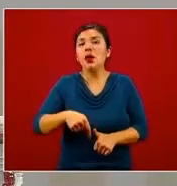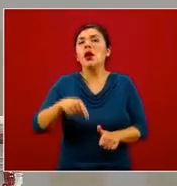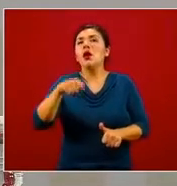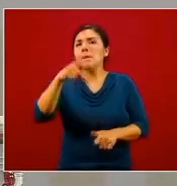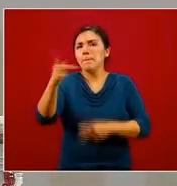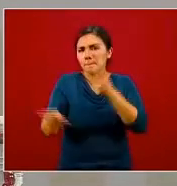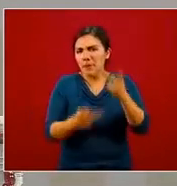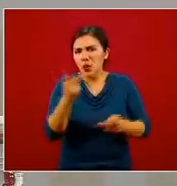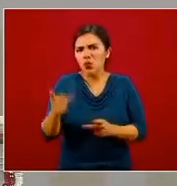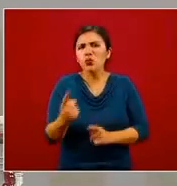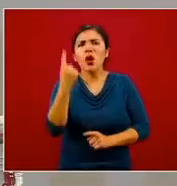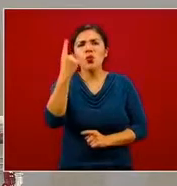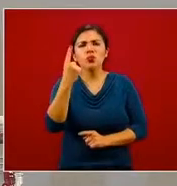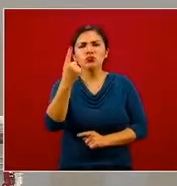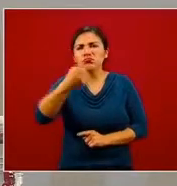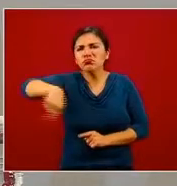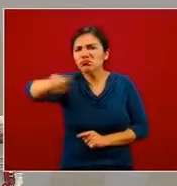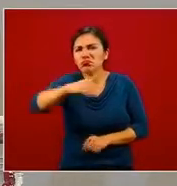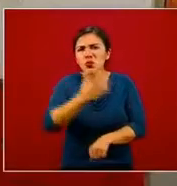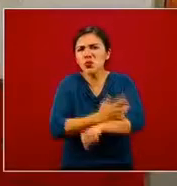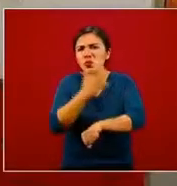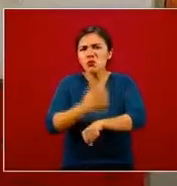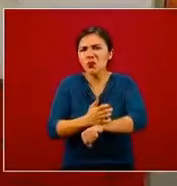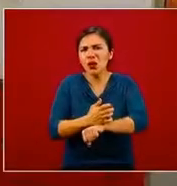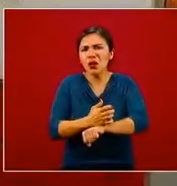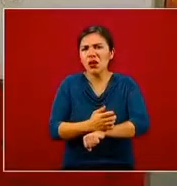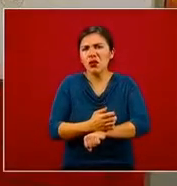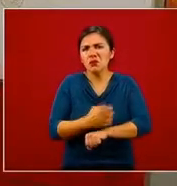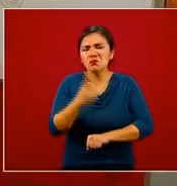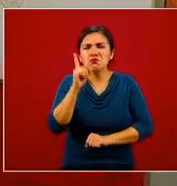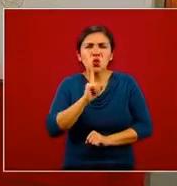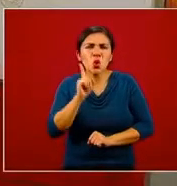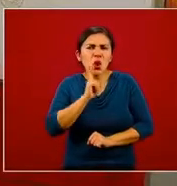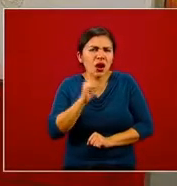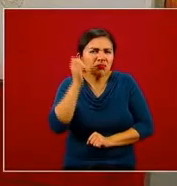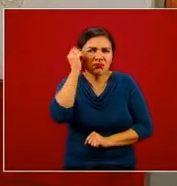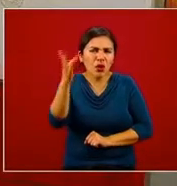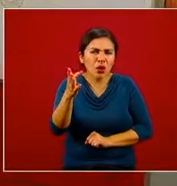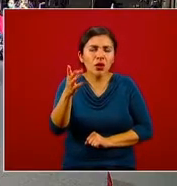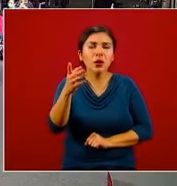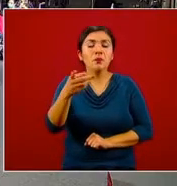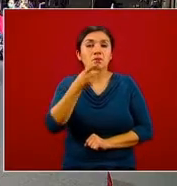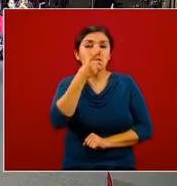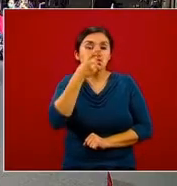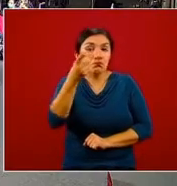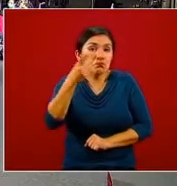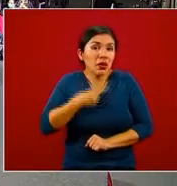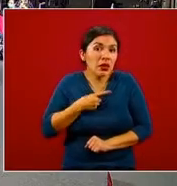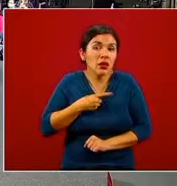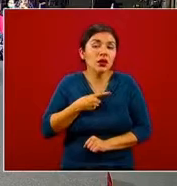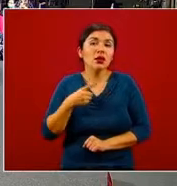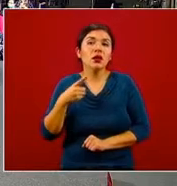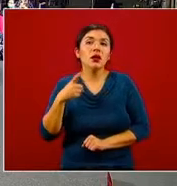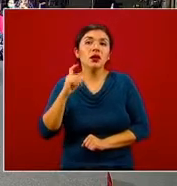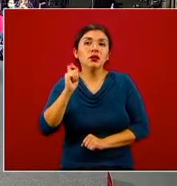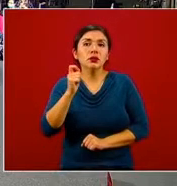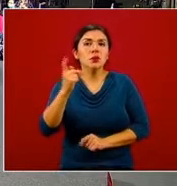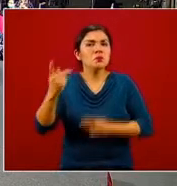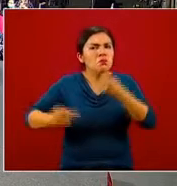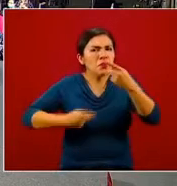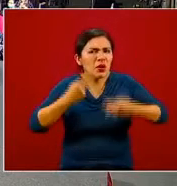and the technology transfer phase has begun, and the manufacturing of the first ventilators has